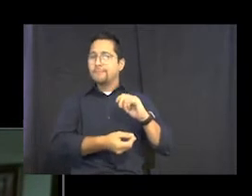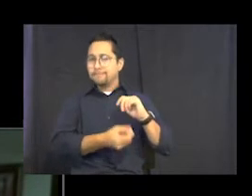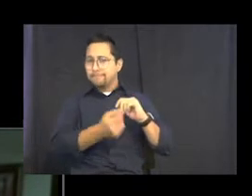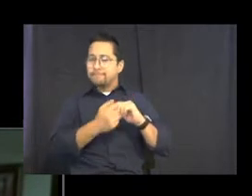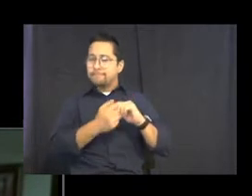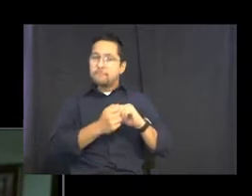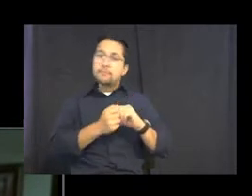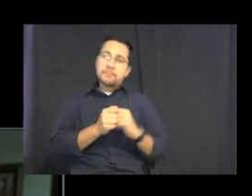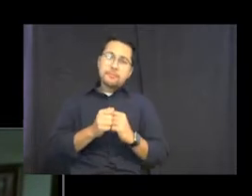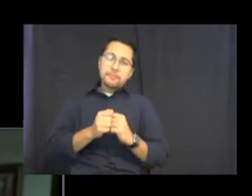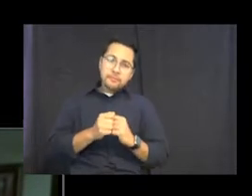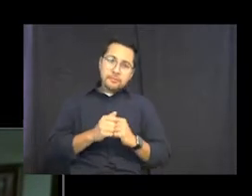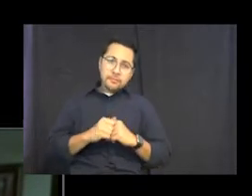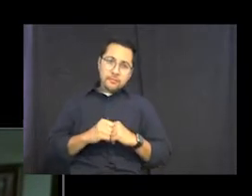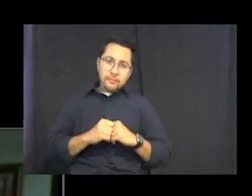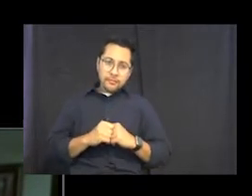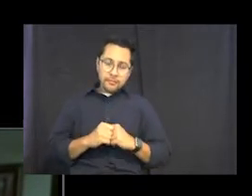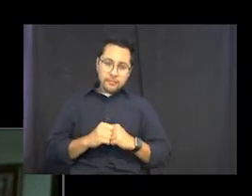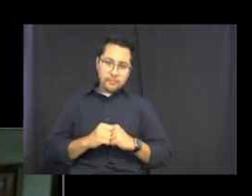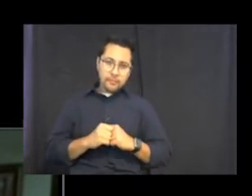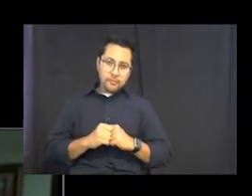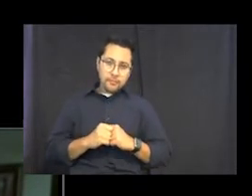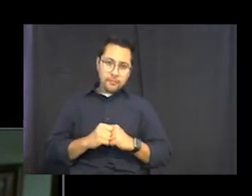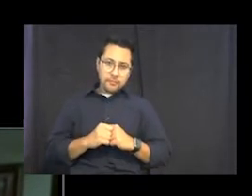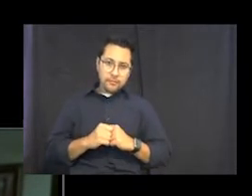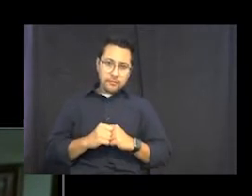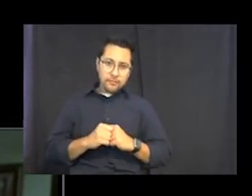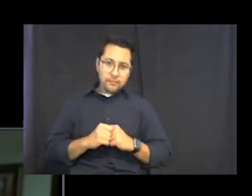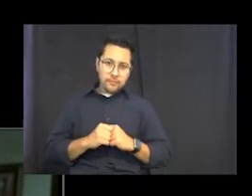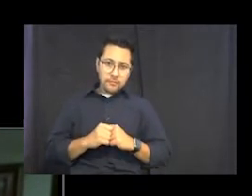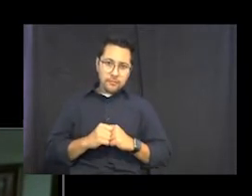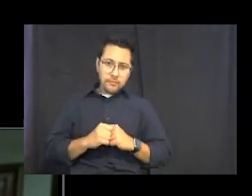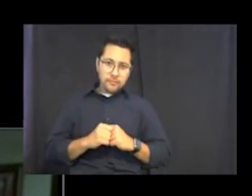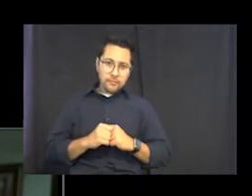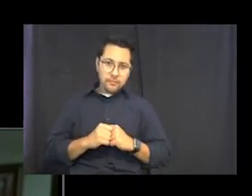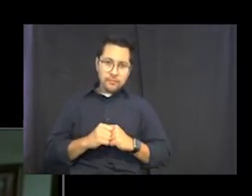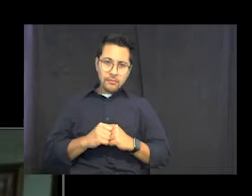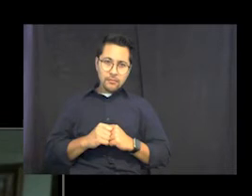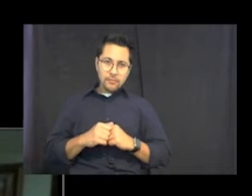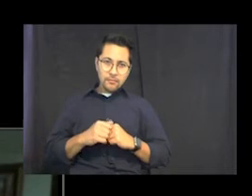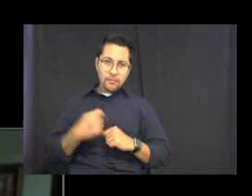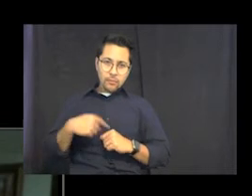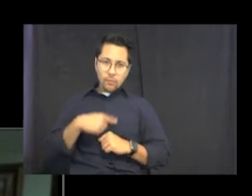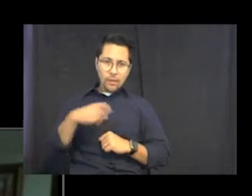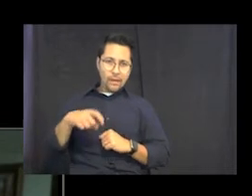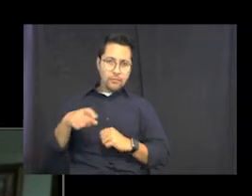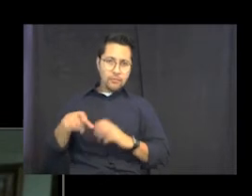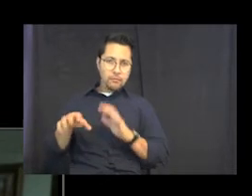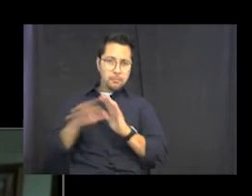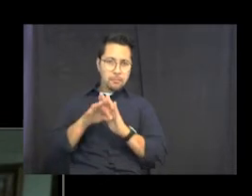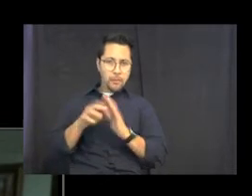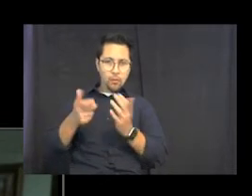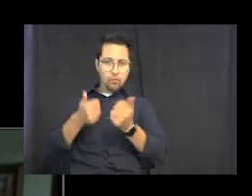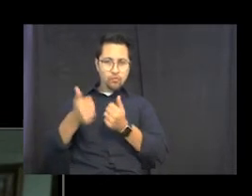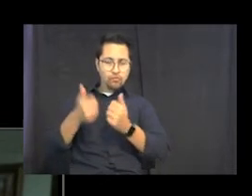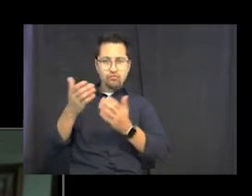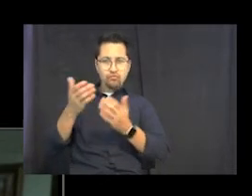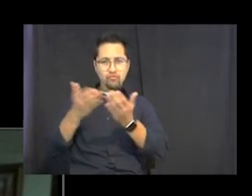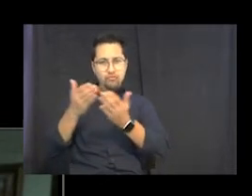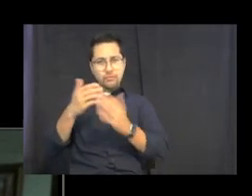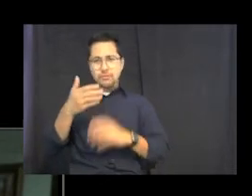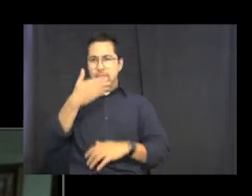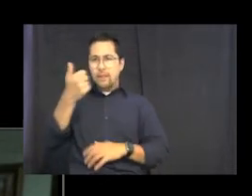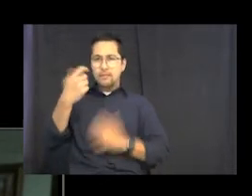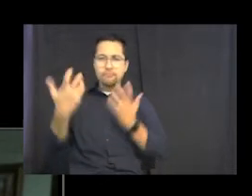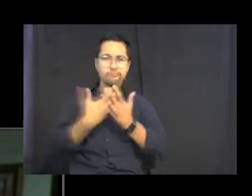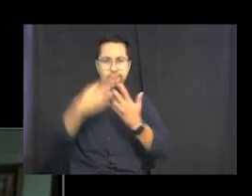to be my own representative and choose what services is best for me for